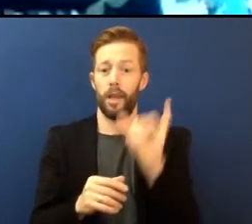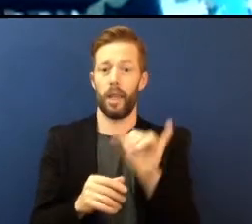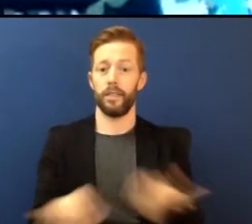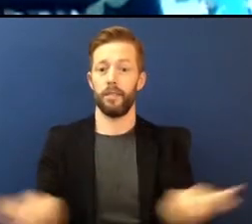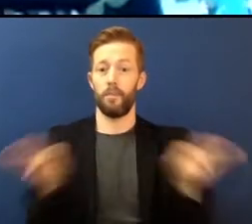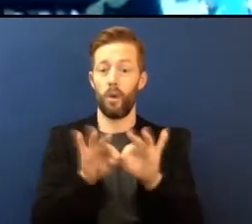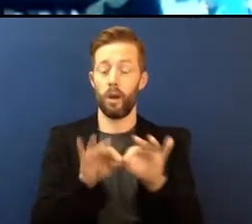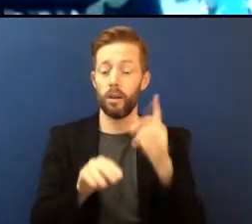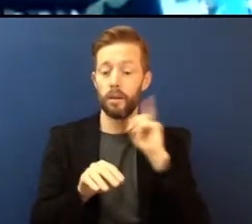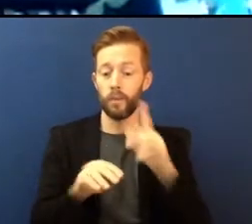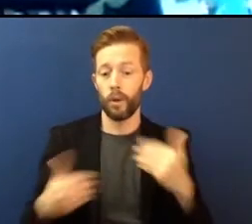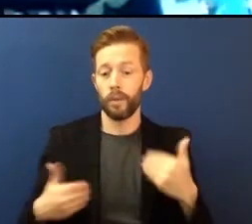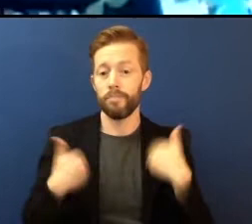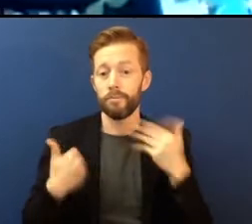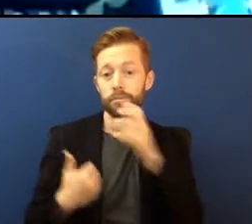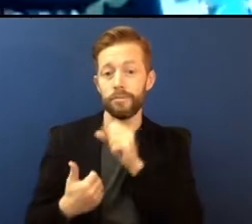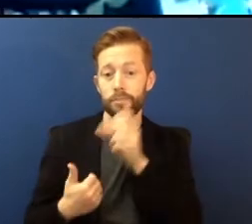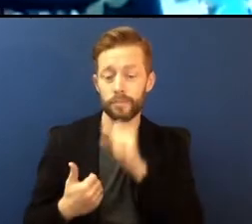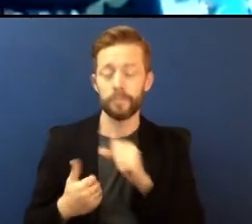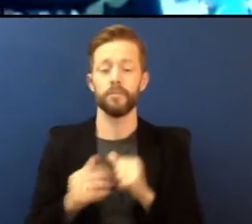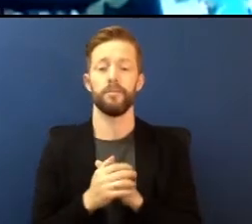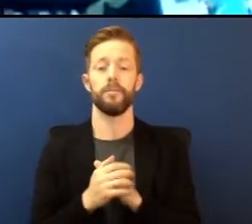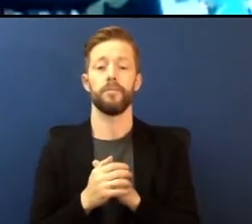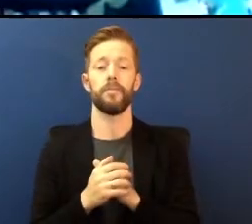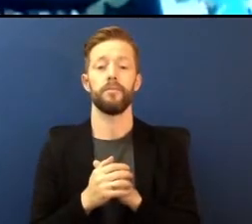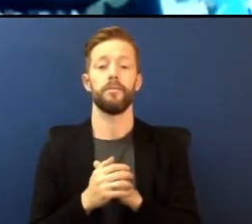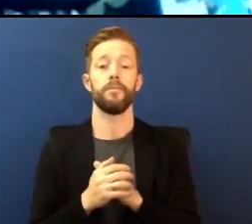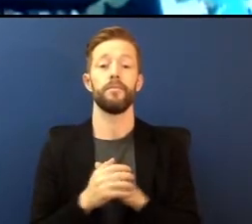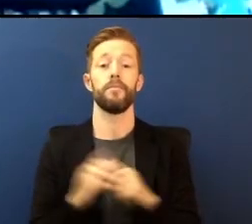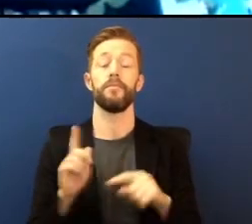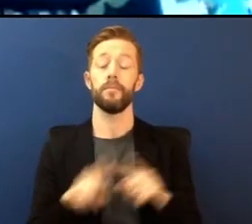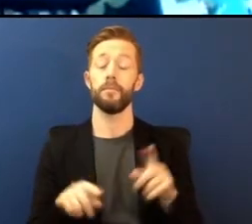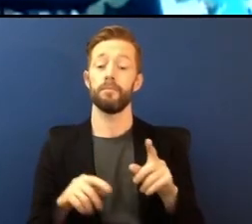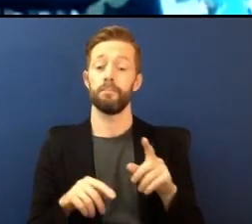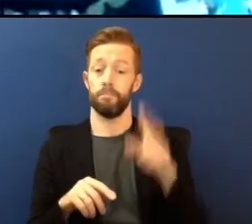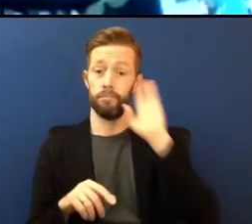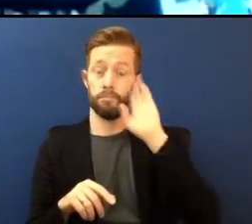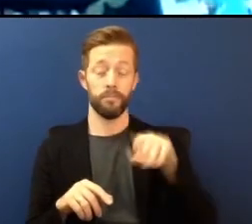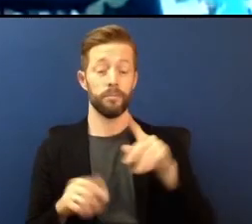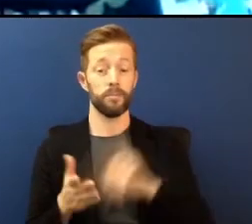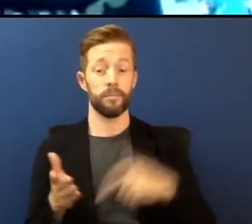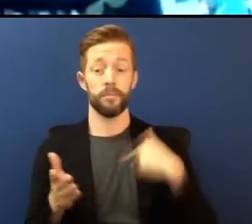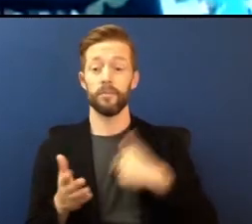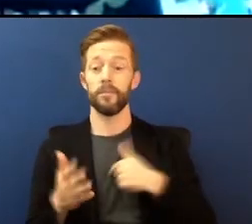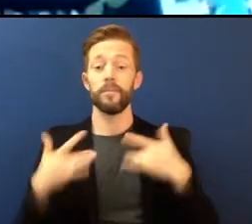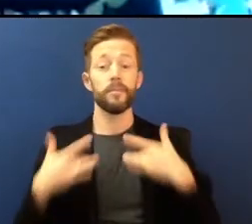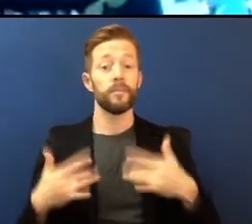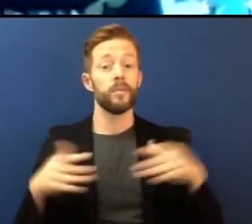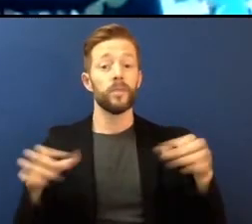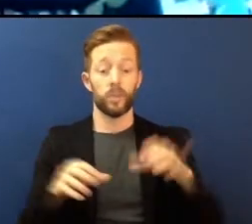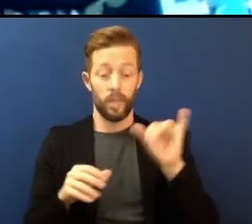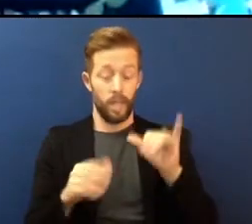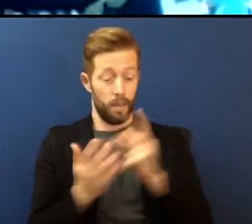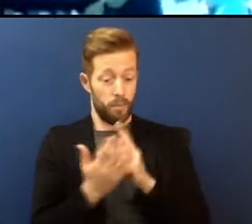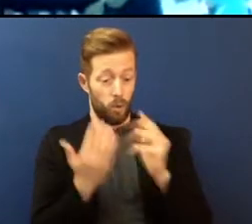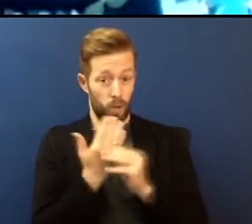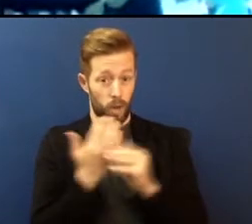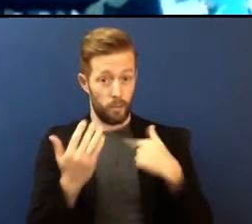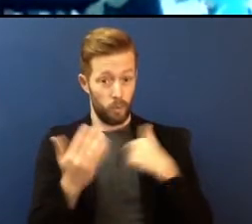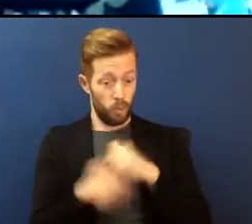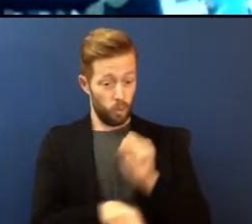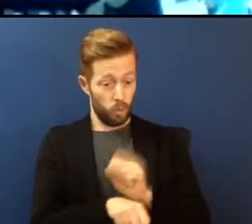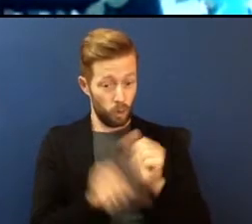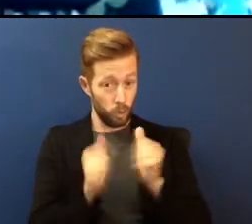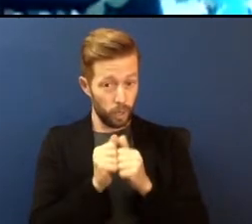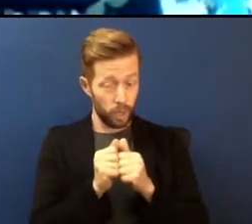actually is and why it's important at a very young age. But what we end up doing, which is very effective, is that the programs